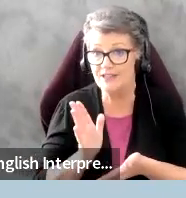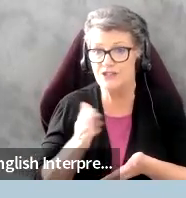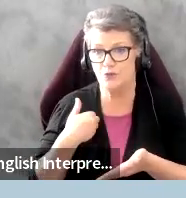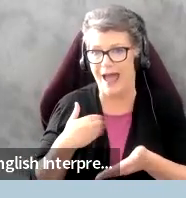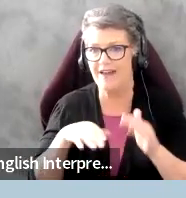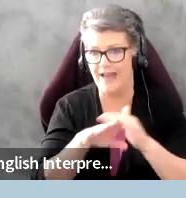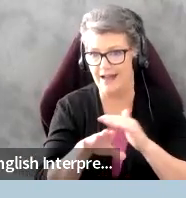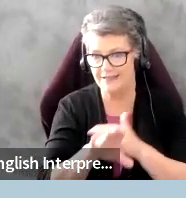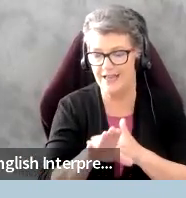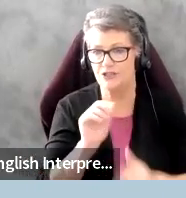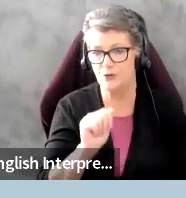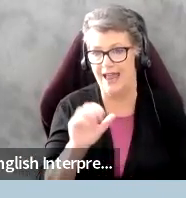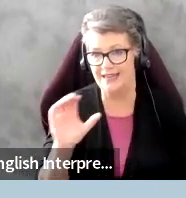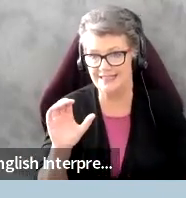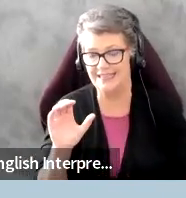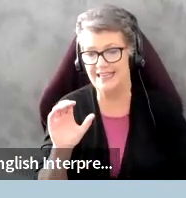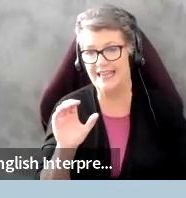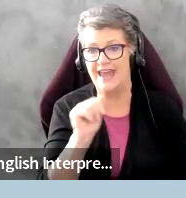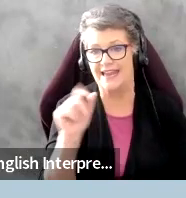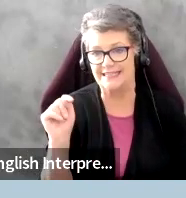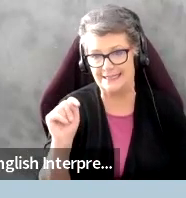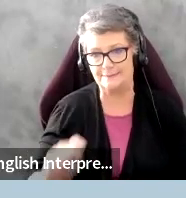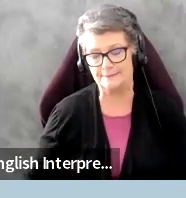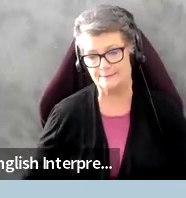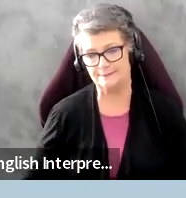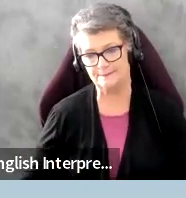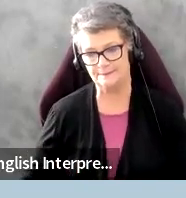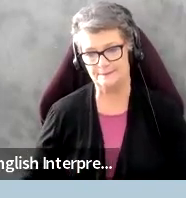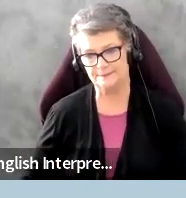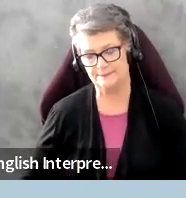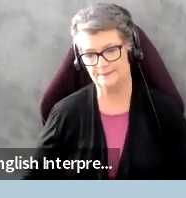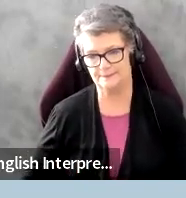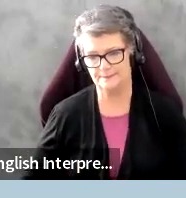access to AAC and assistive technology?